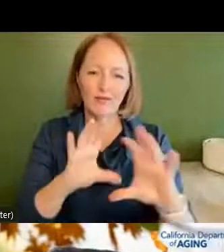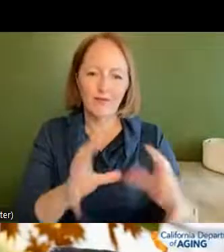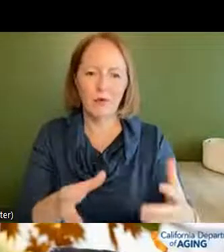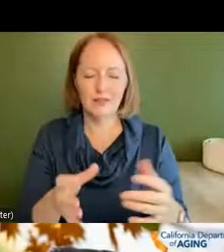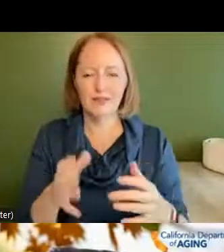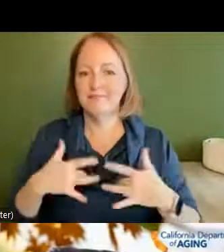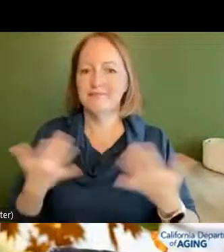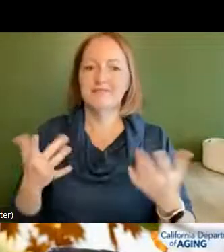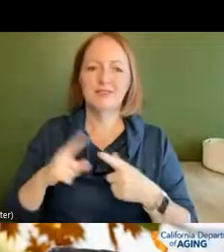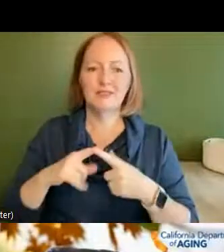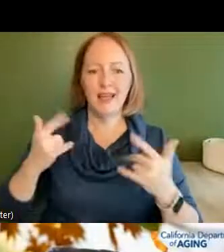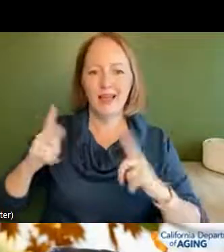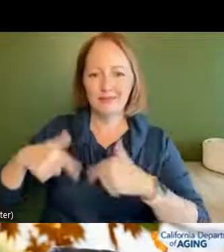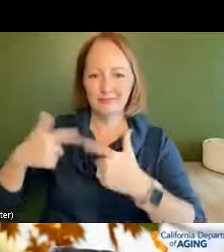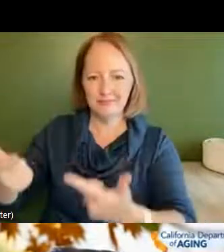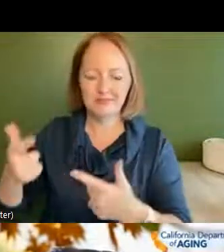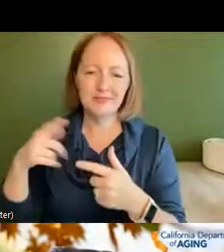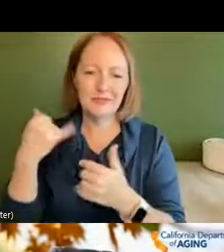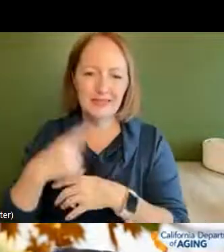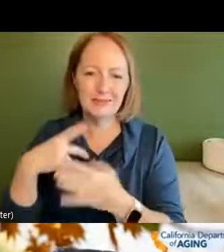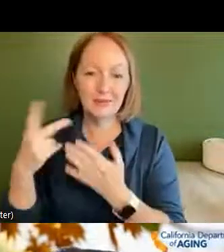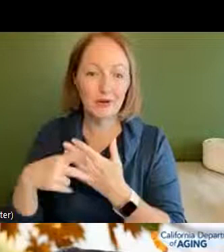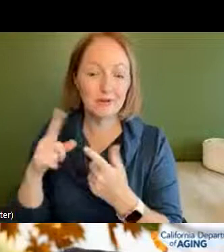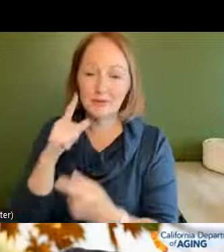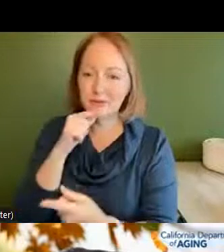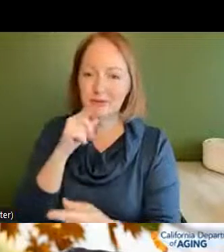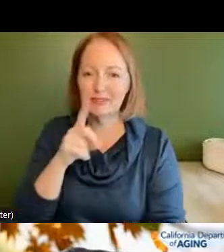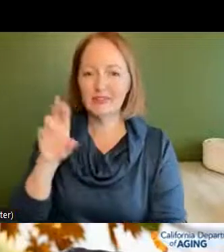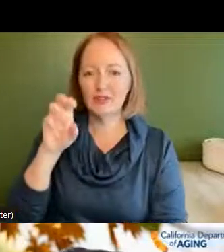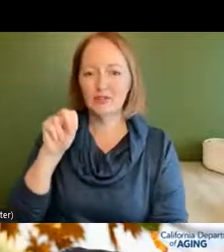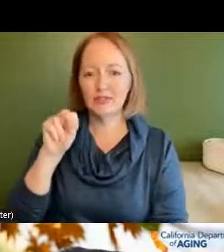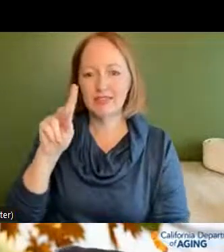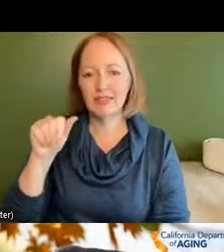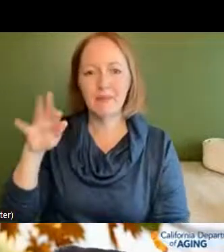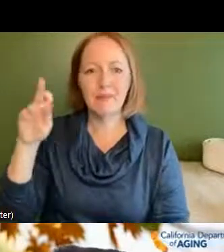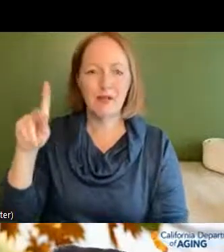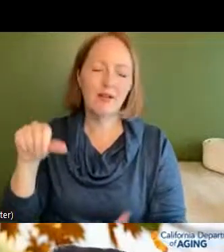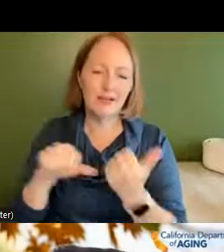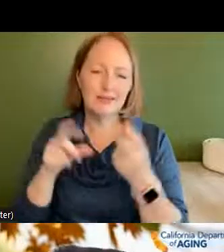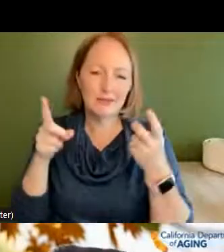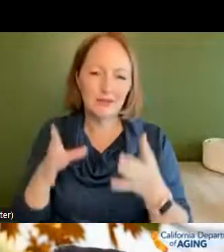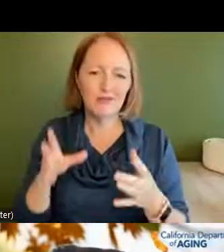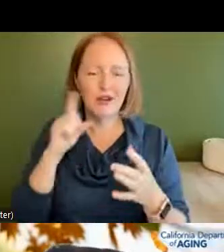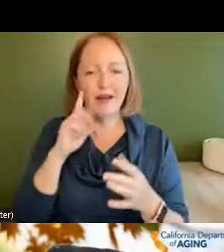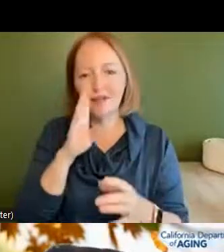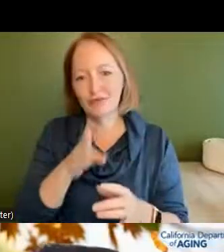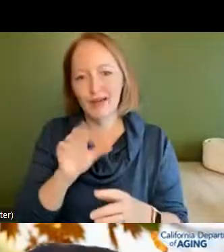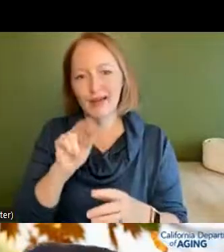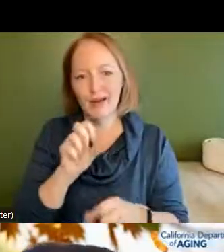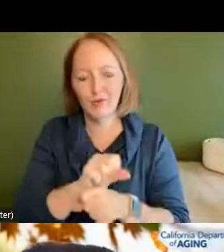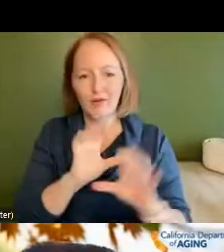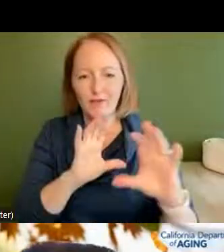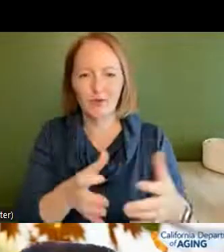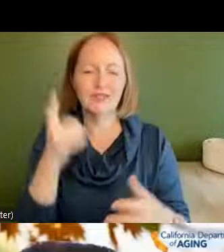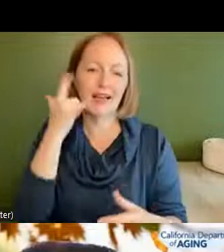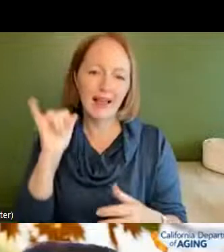I'm delighted to now turn today's program over to Dr. Renita Polk, Assistant Director of Direct Care Workforce at